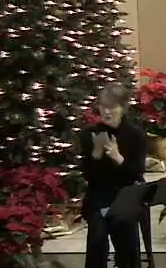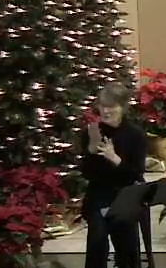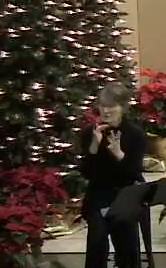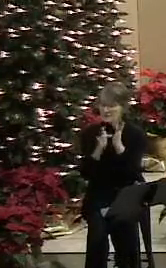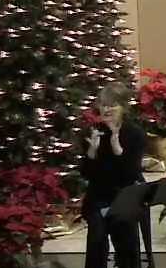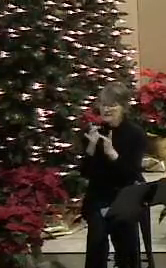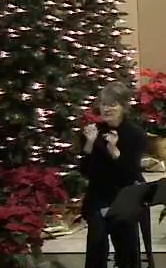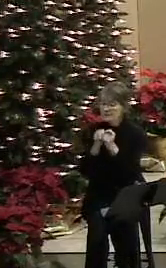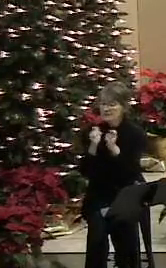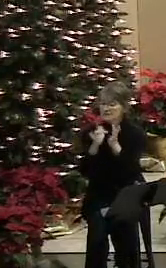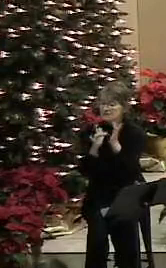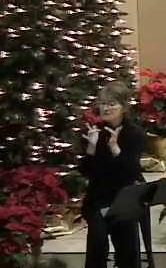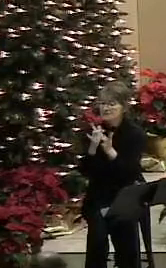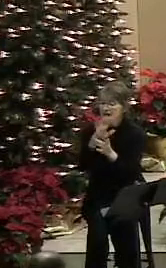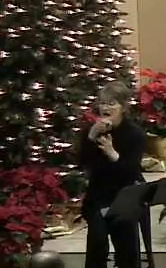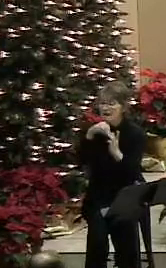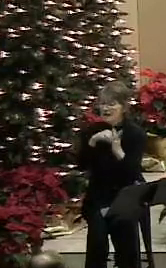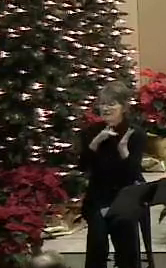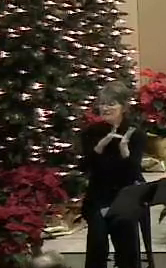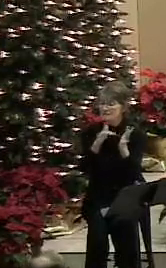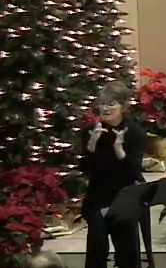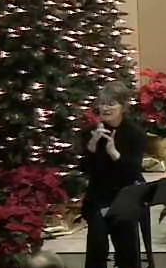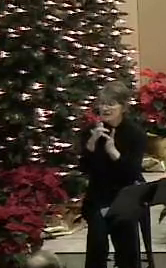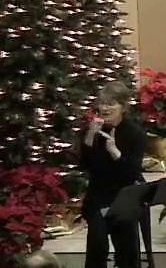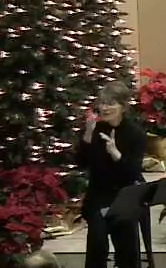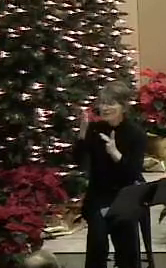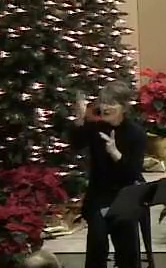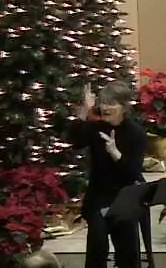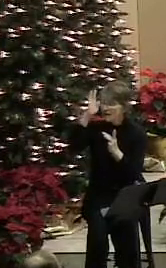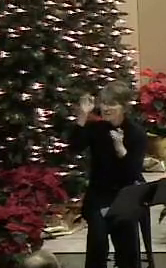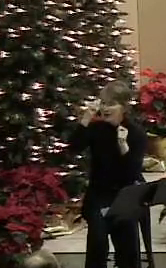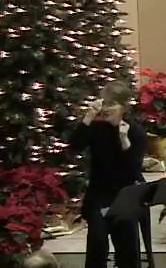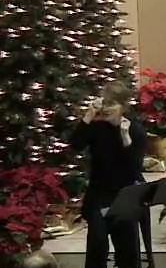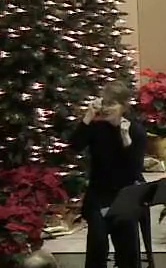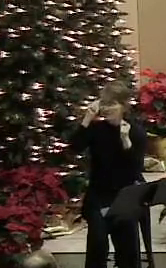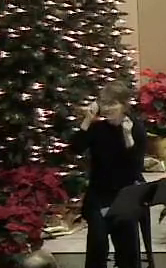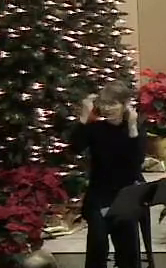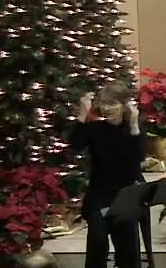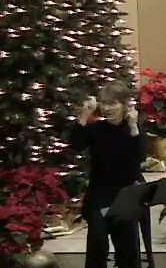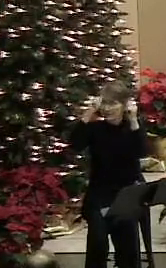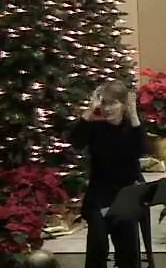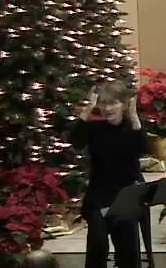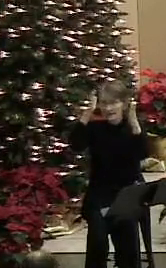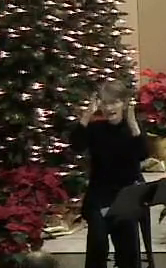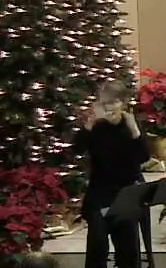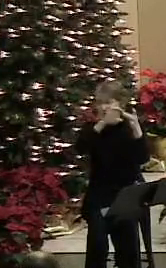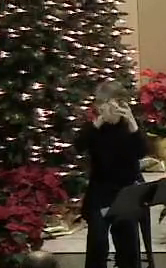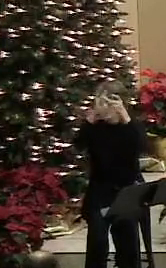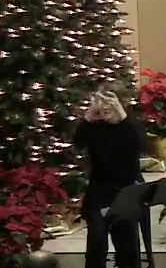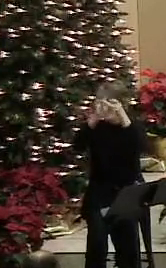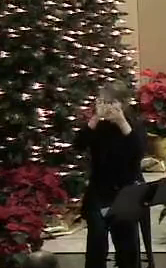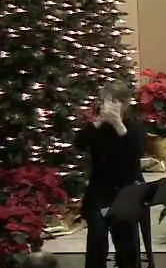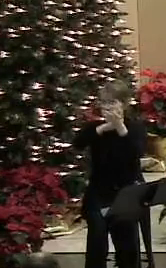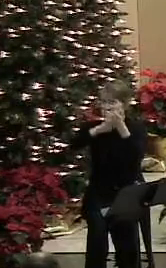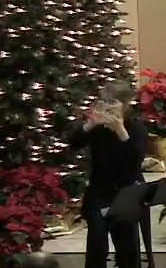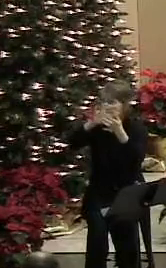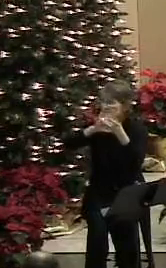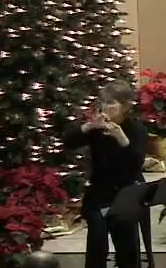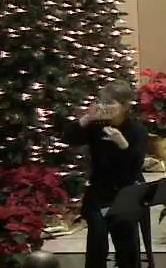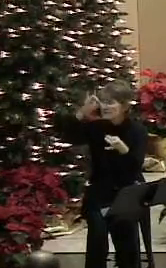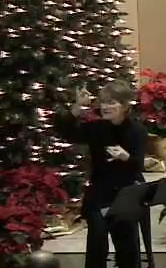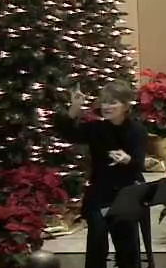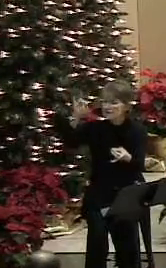Through him and with him and in him, O God, Almighty Father, in the unity of the